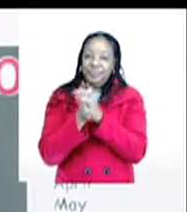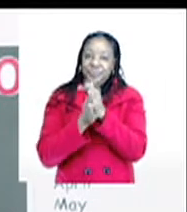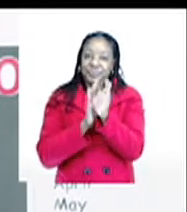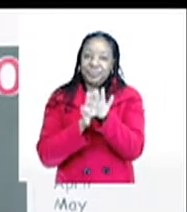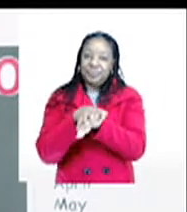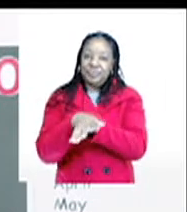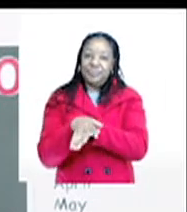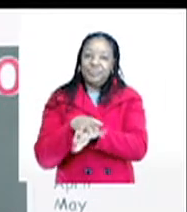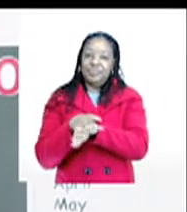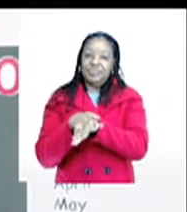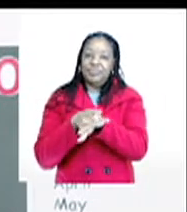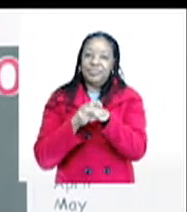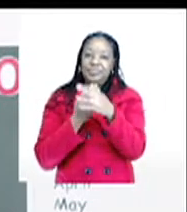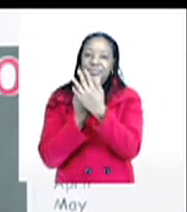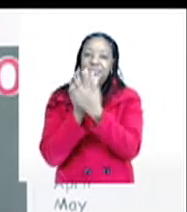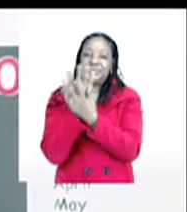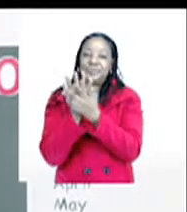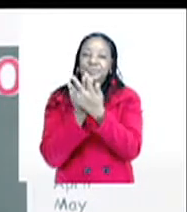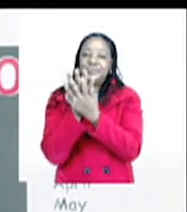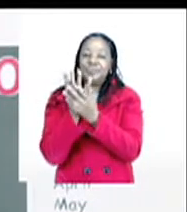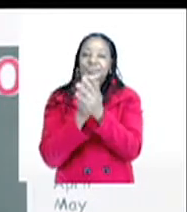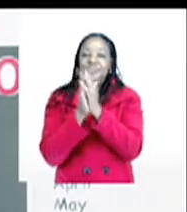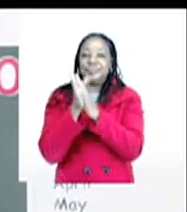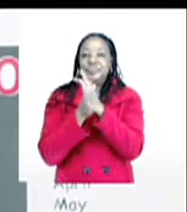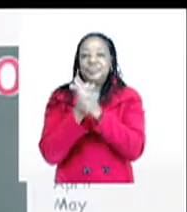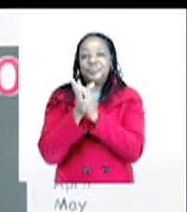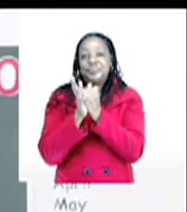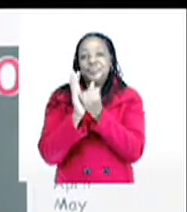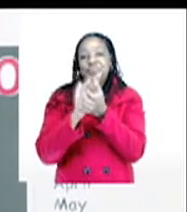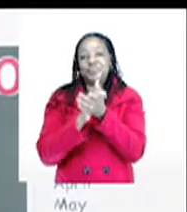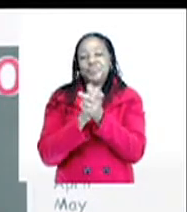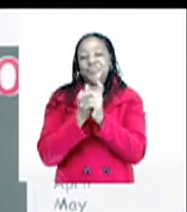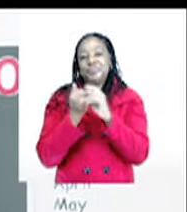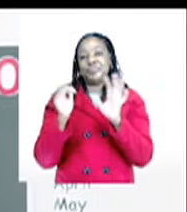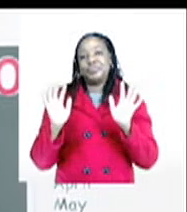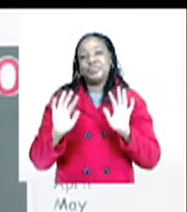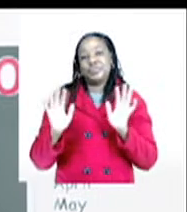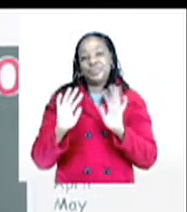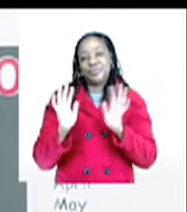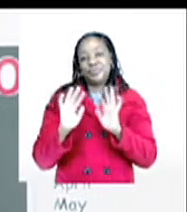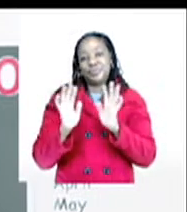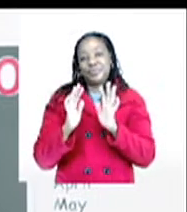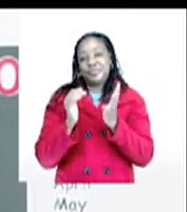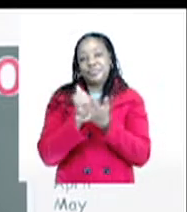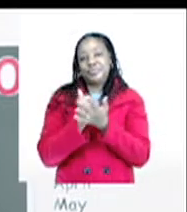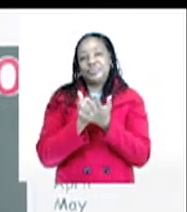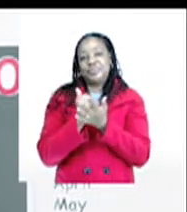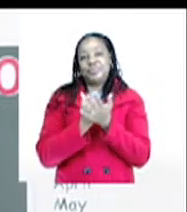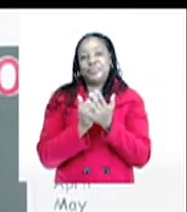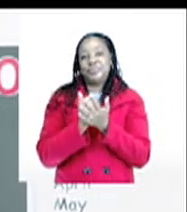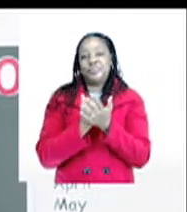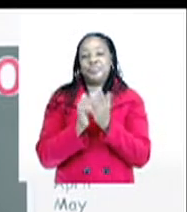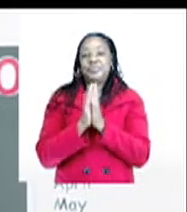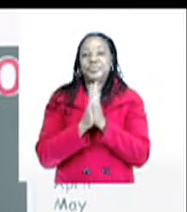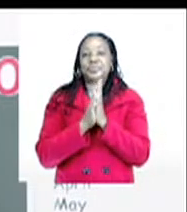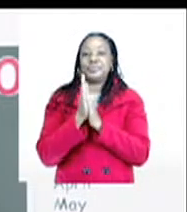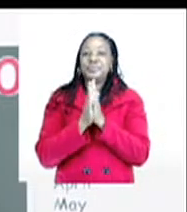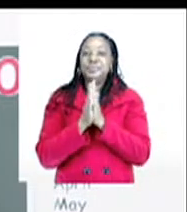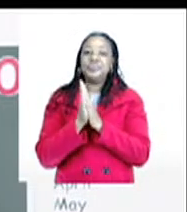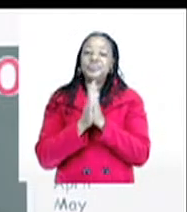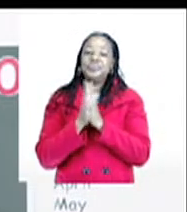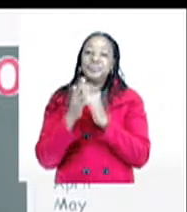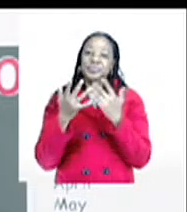hands back inside and forth. Now your hands and mine are clean. We have